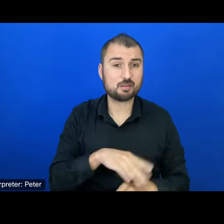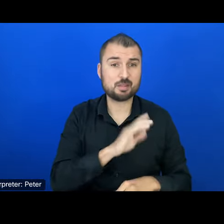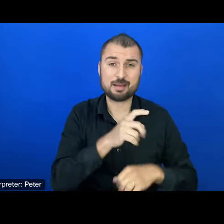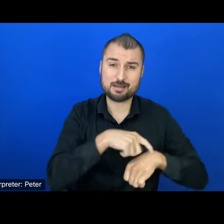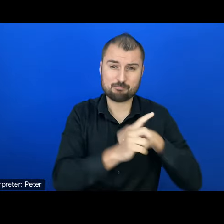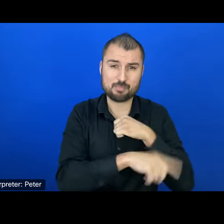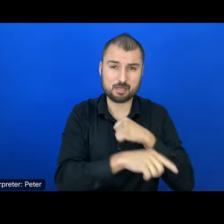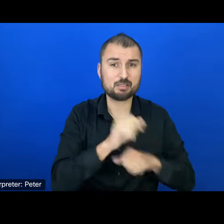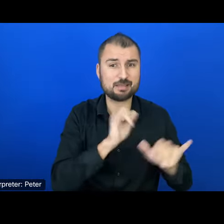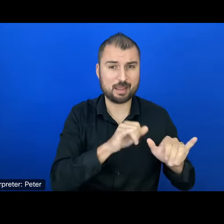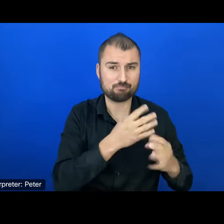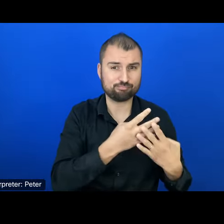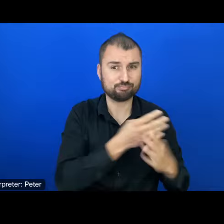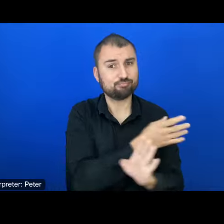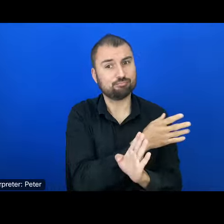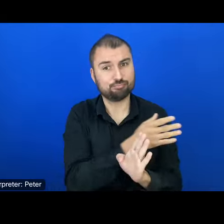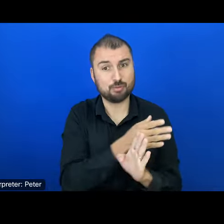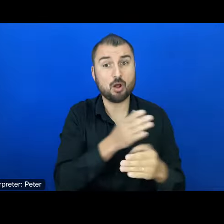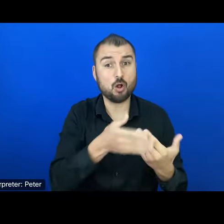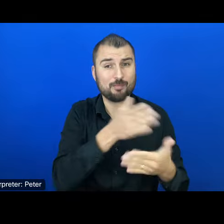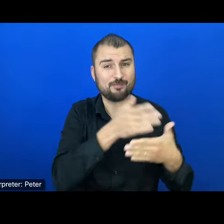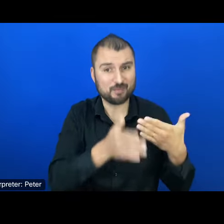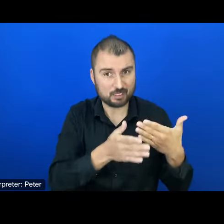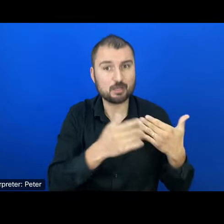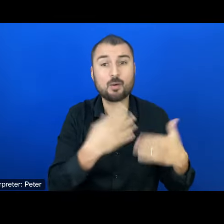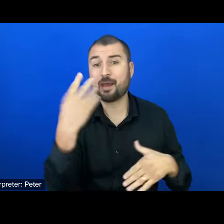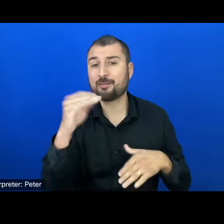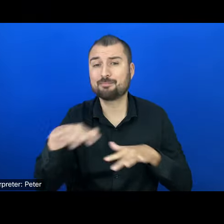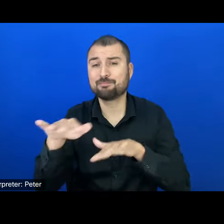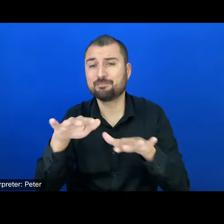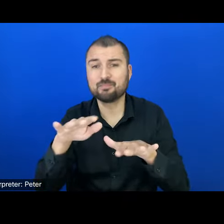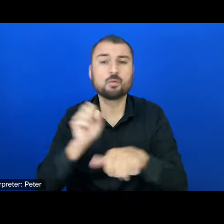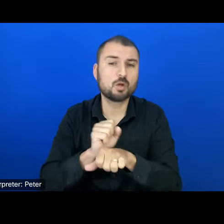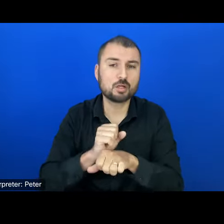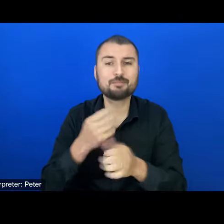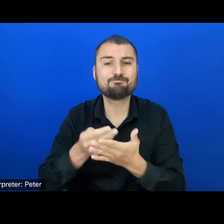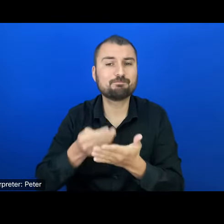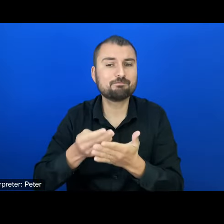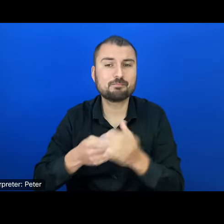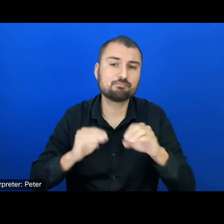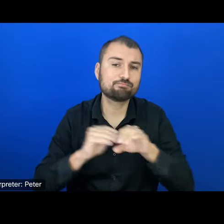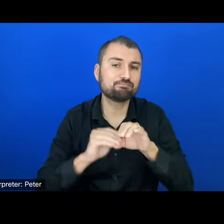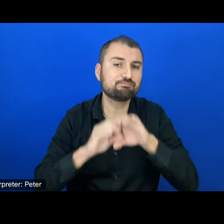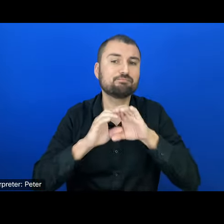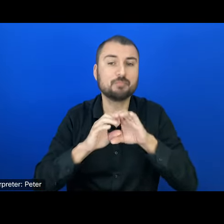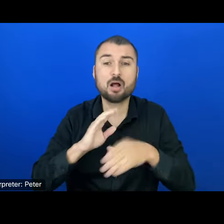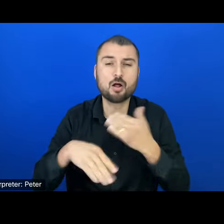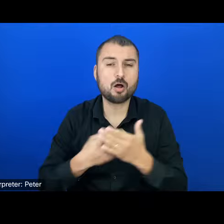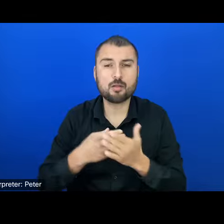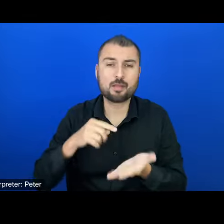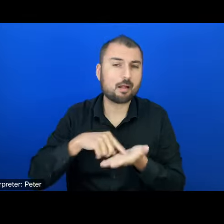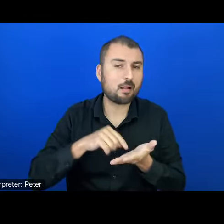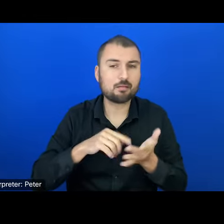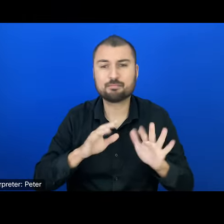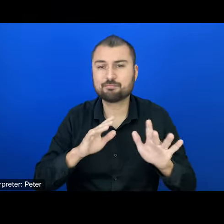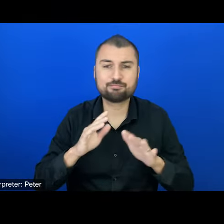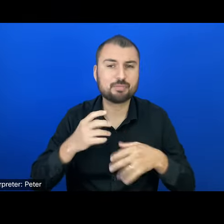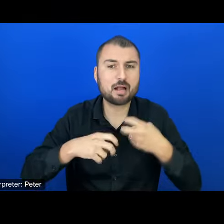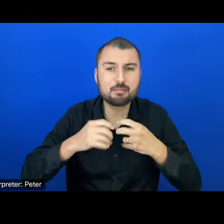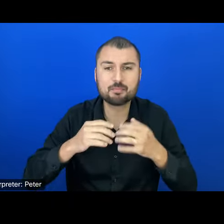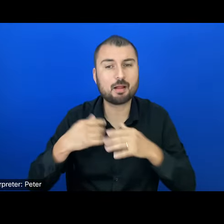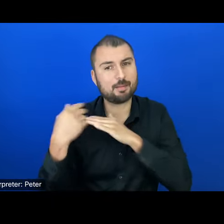community, start earning a good wage, and be able to save money up for when they release, get all their obligations paid off before they release, and they're also